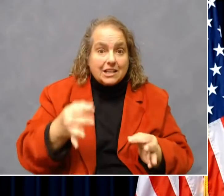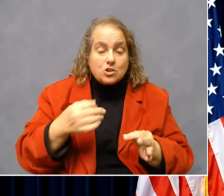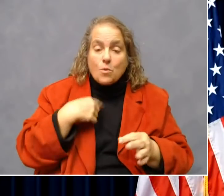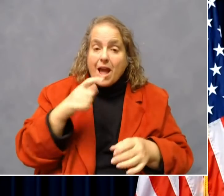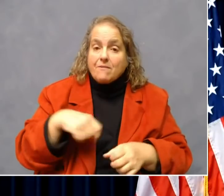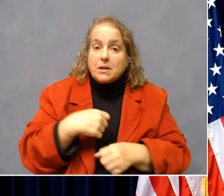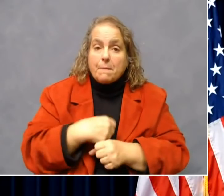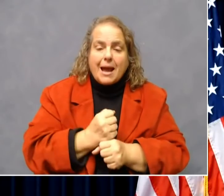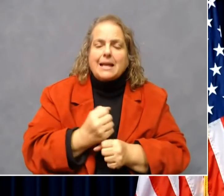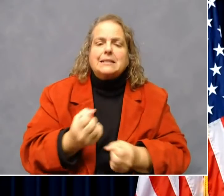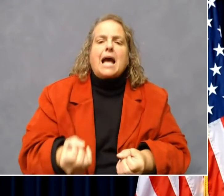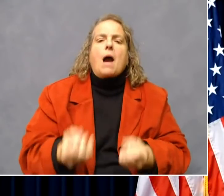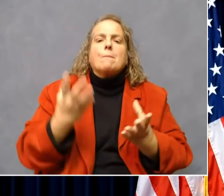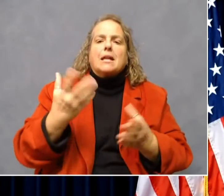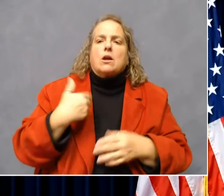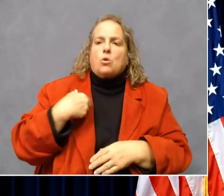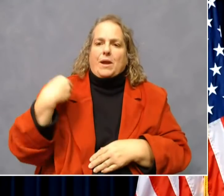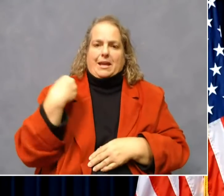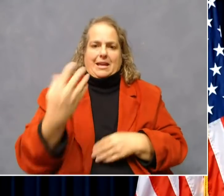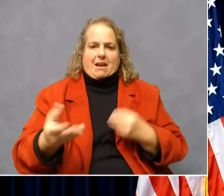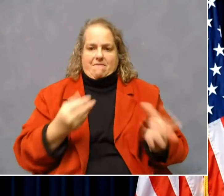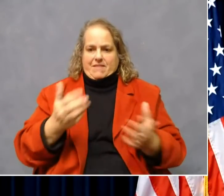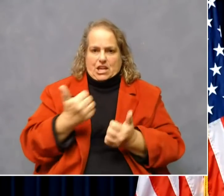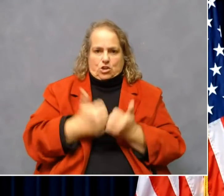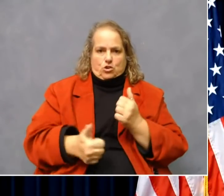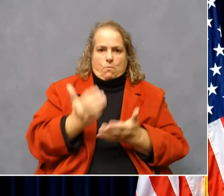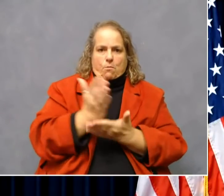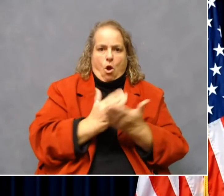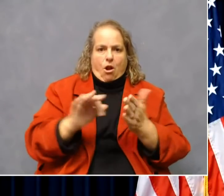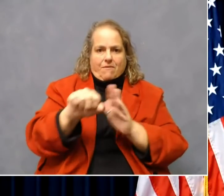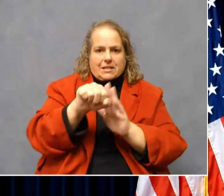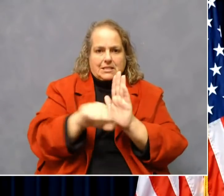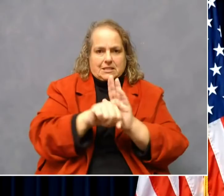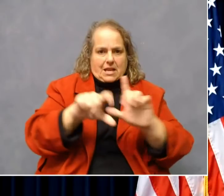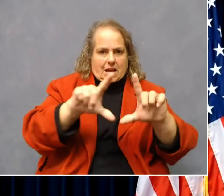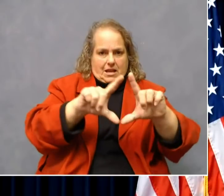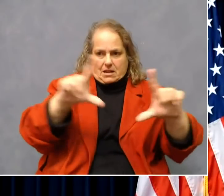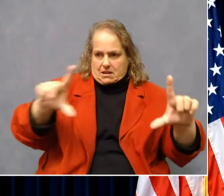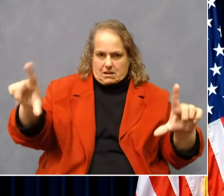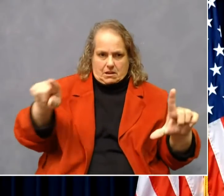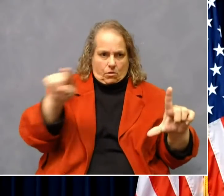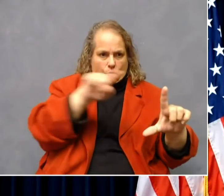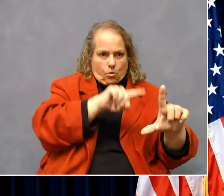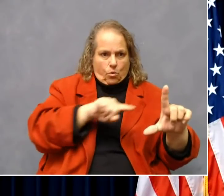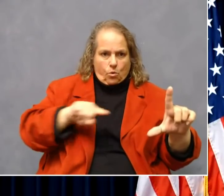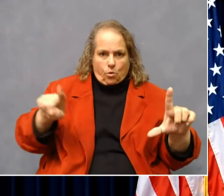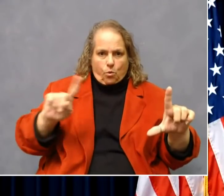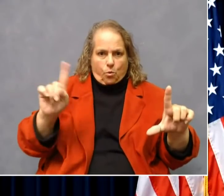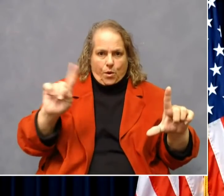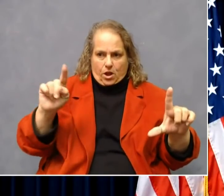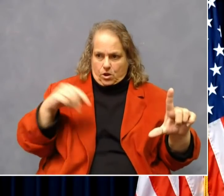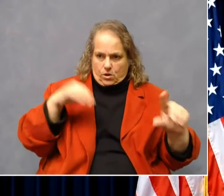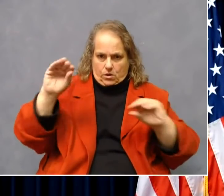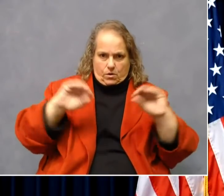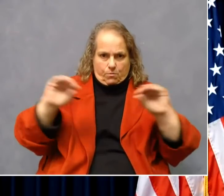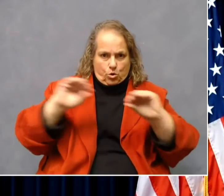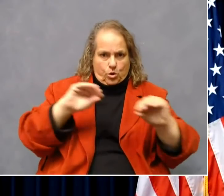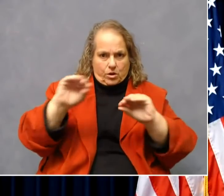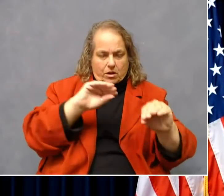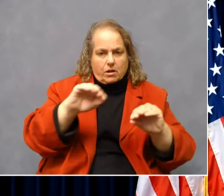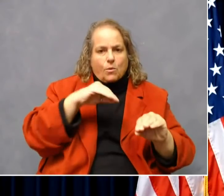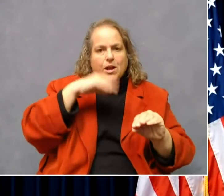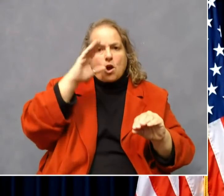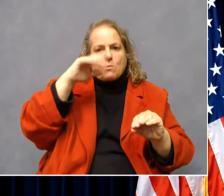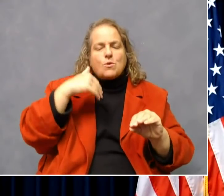what direction. Lord, I hope that it can be like testing and we can have that many locations in the end. It'll really